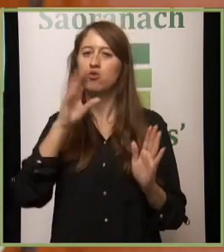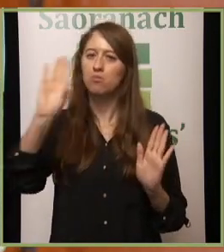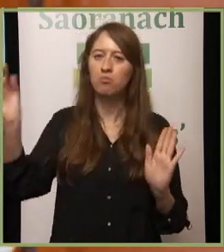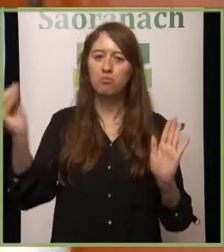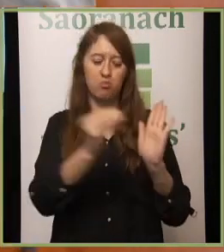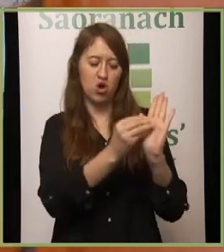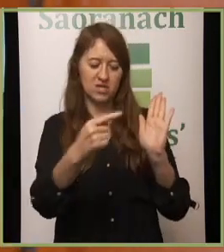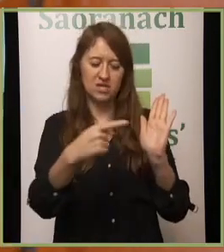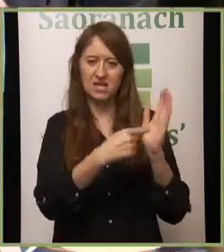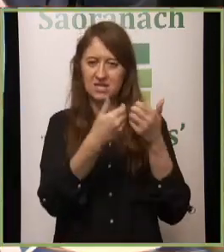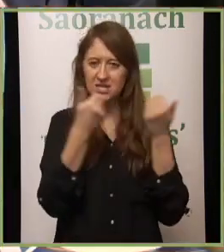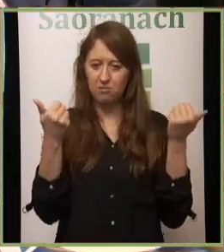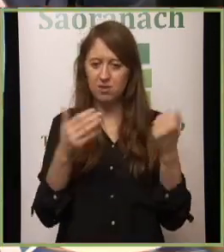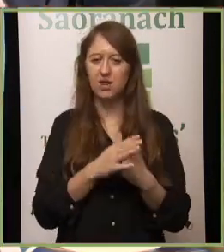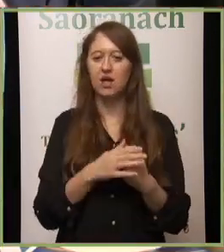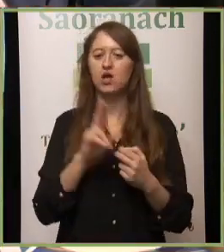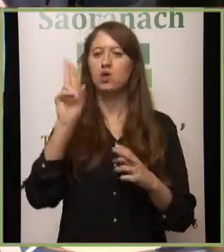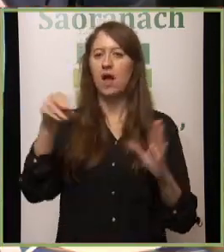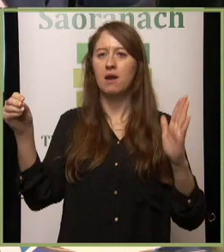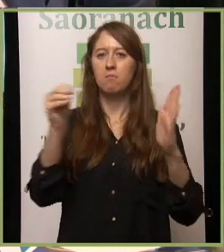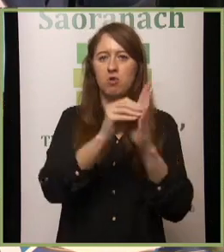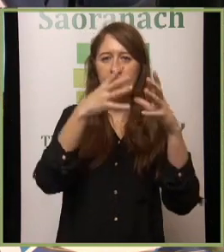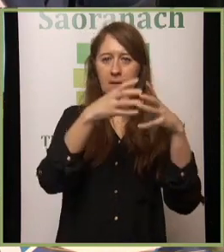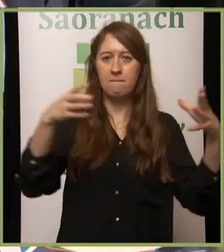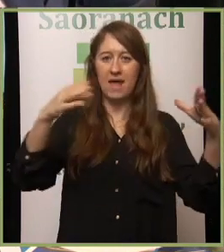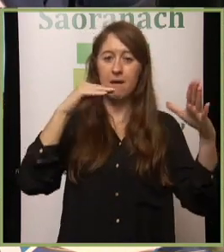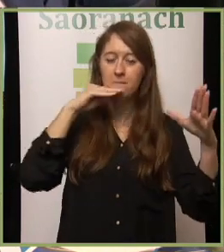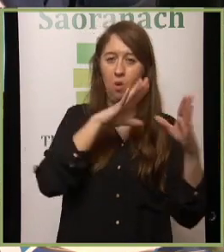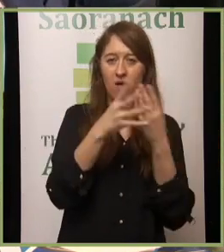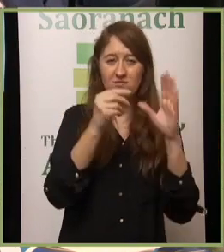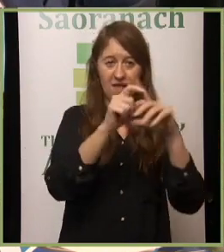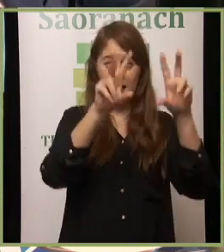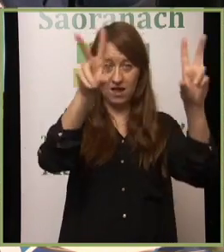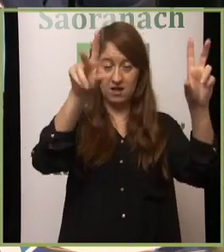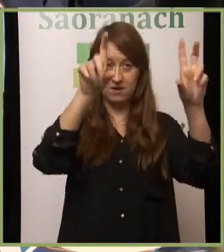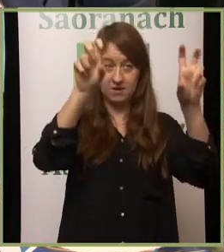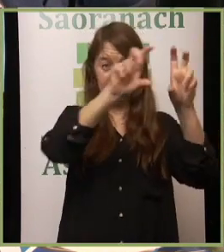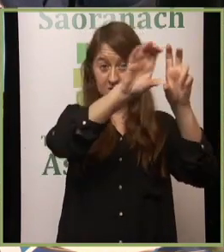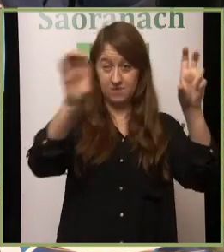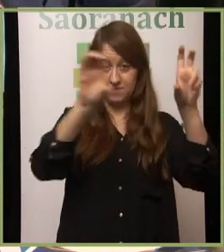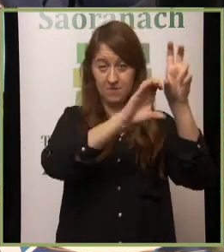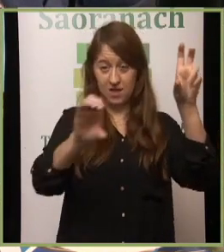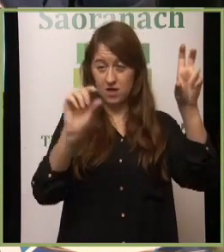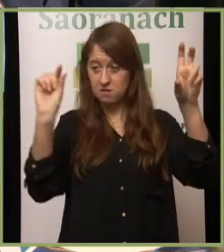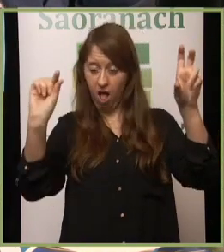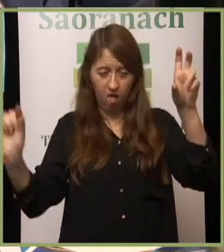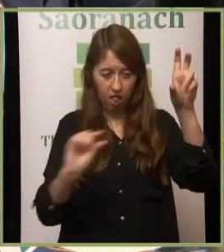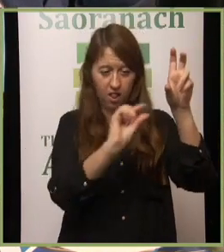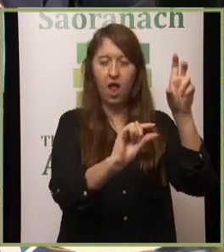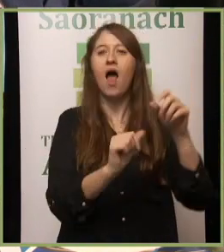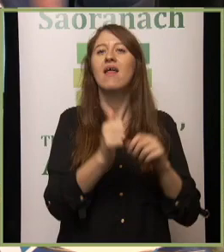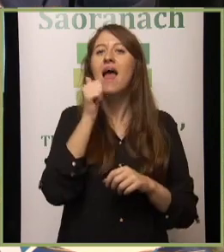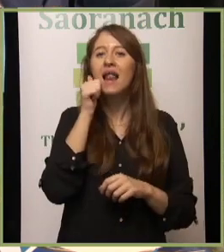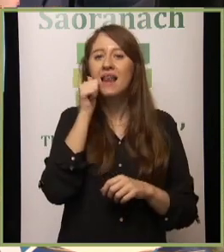in as a set, put the big important thing up first, and put the small piece as a caveat, that they're allowed to sell small